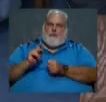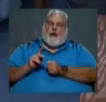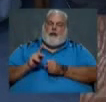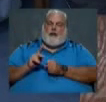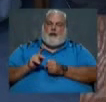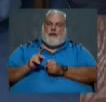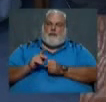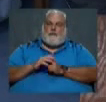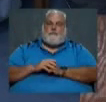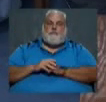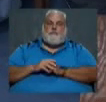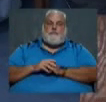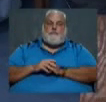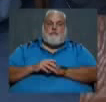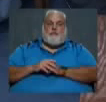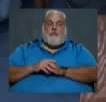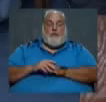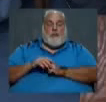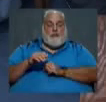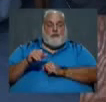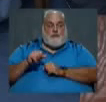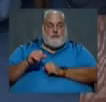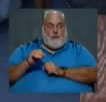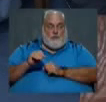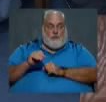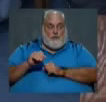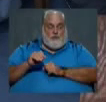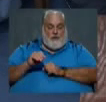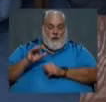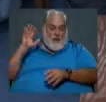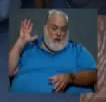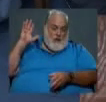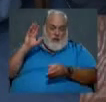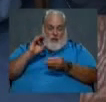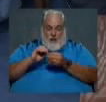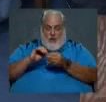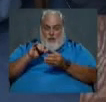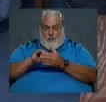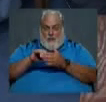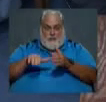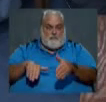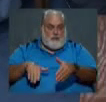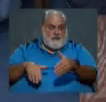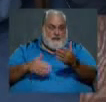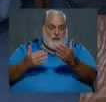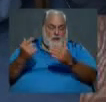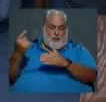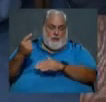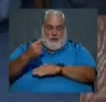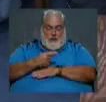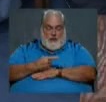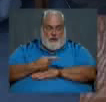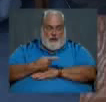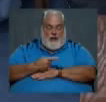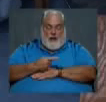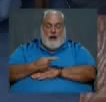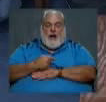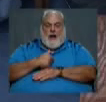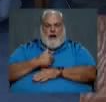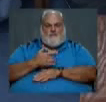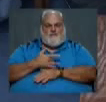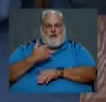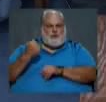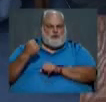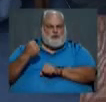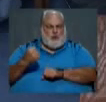year. And so with all that was presented here today, I concluded that it may